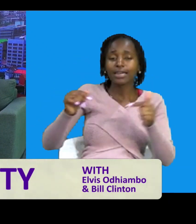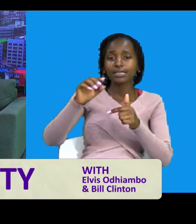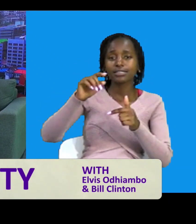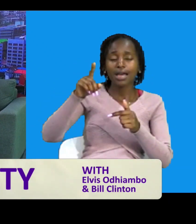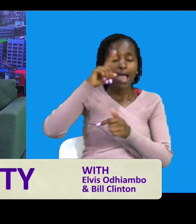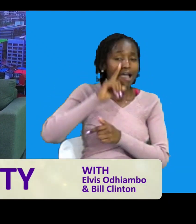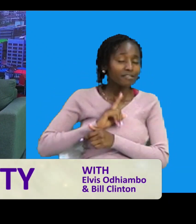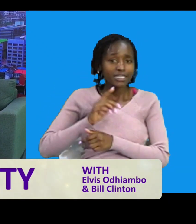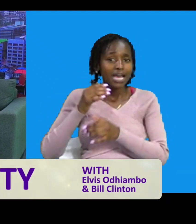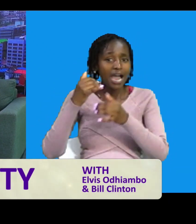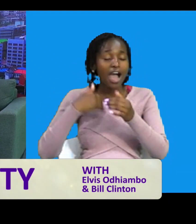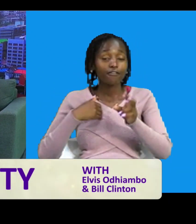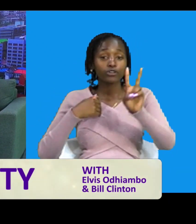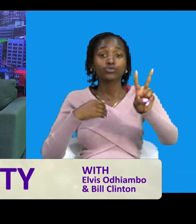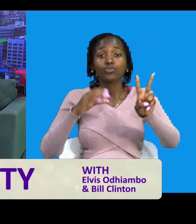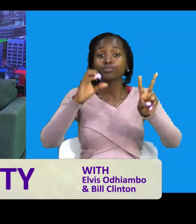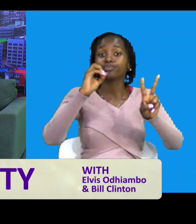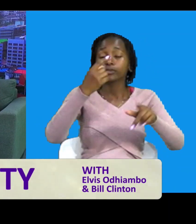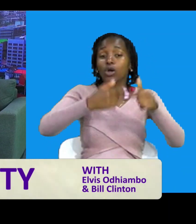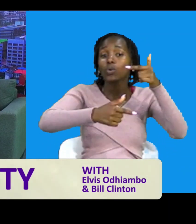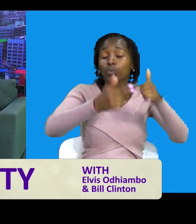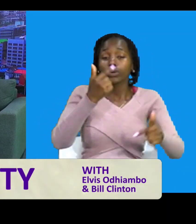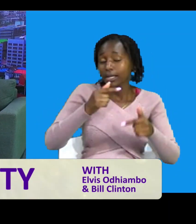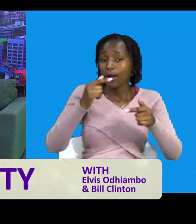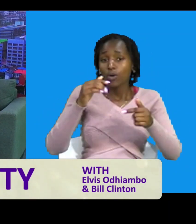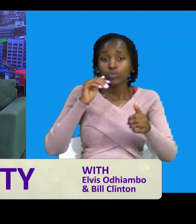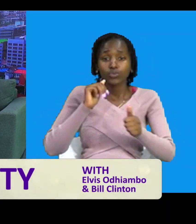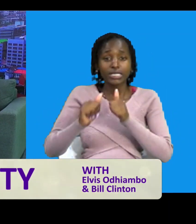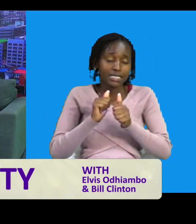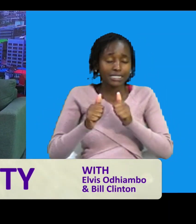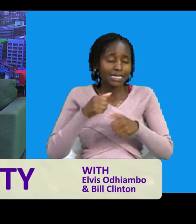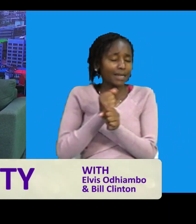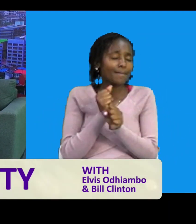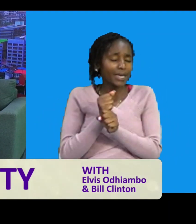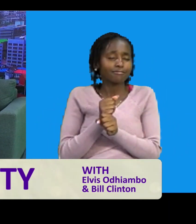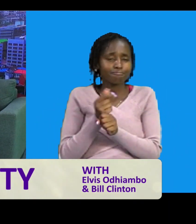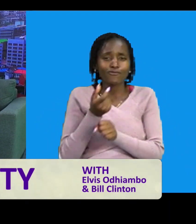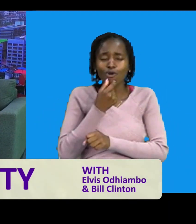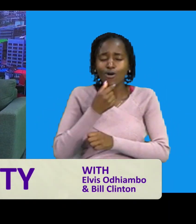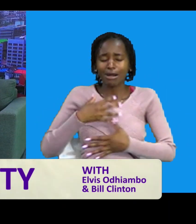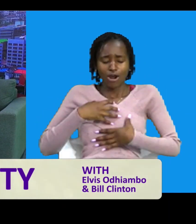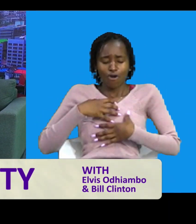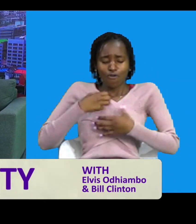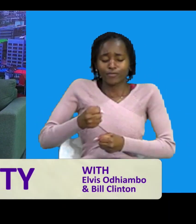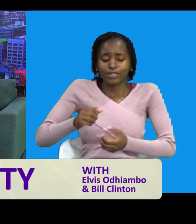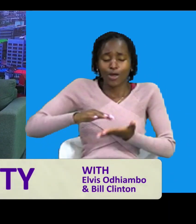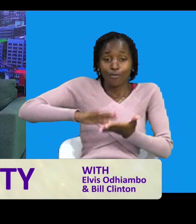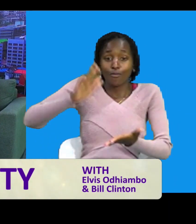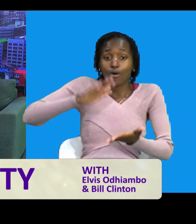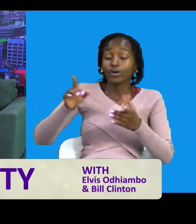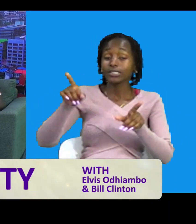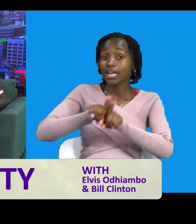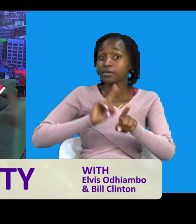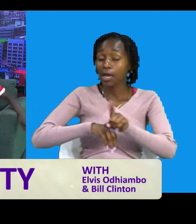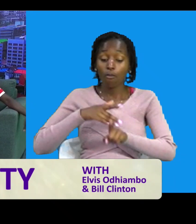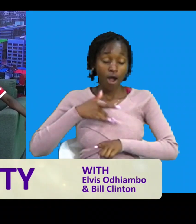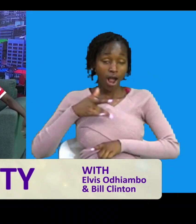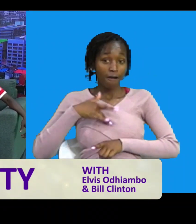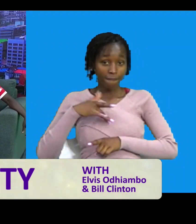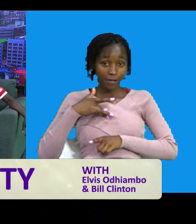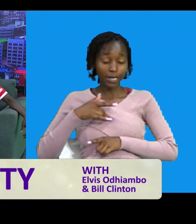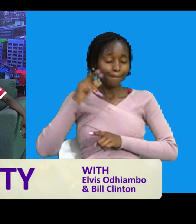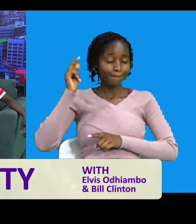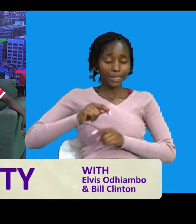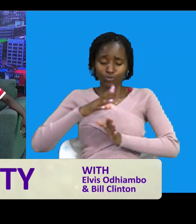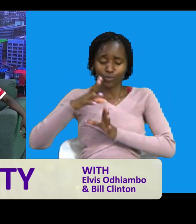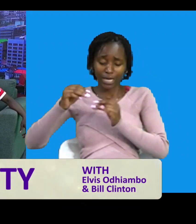Leopard. 2-0 win was quite give them it was a confident booster. Made them come out to prepare